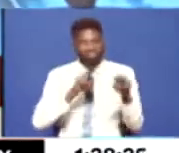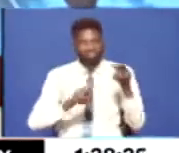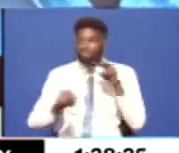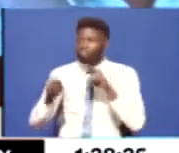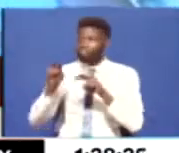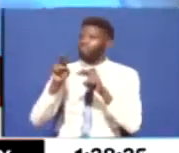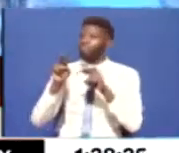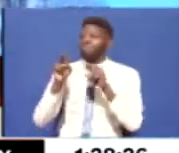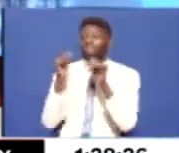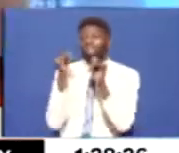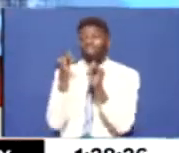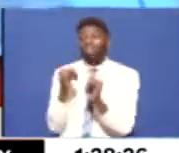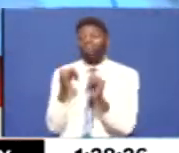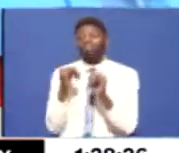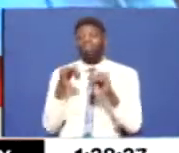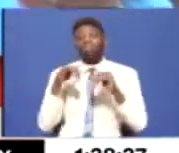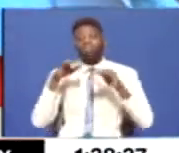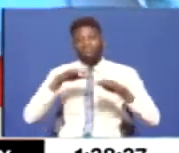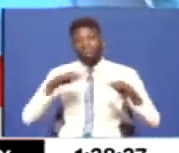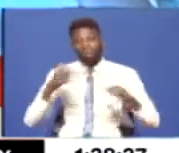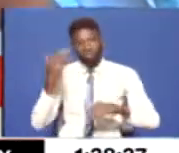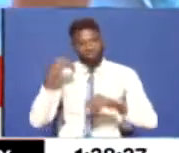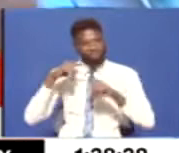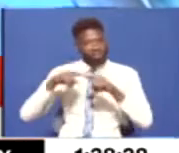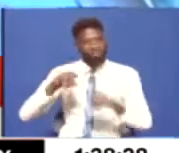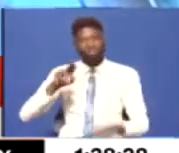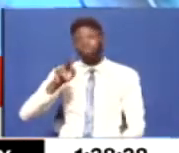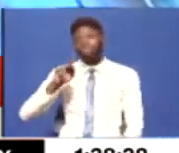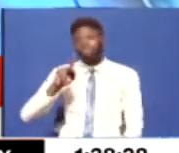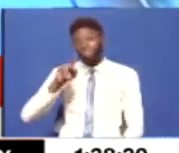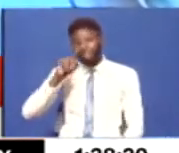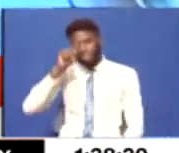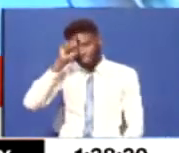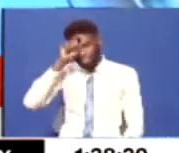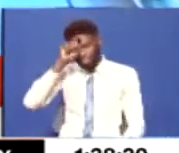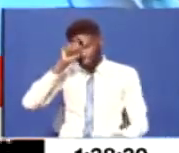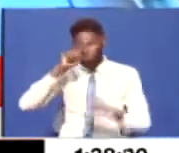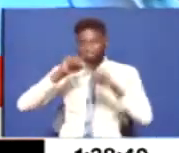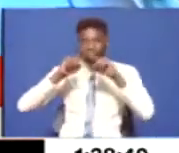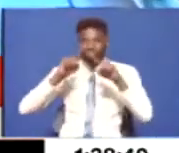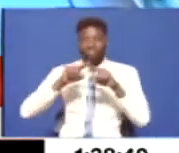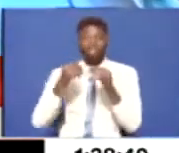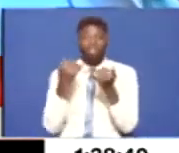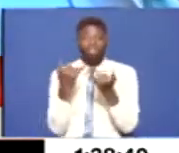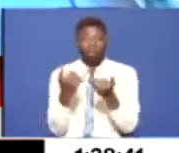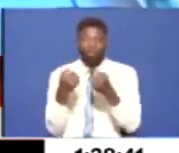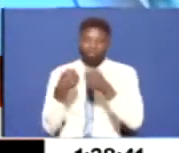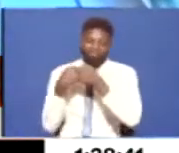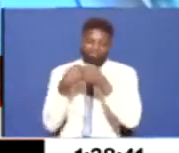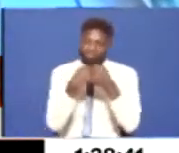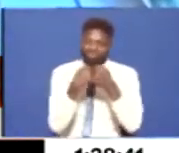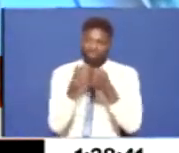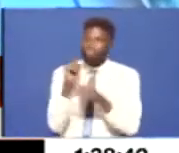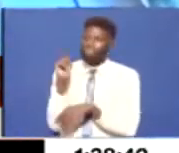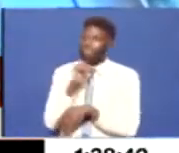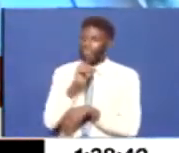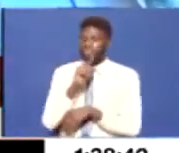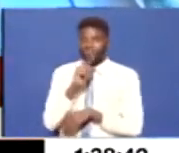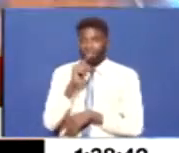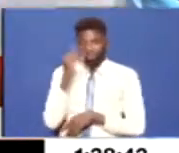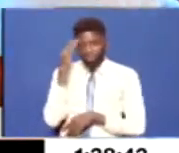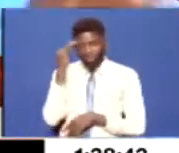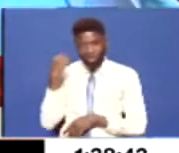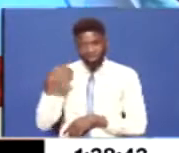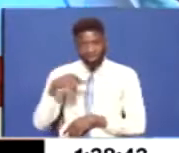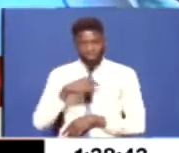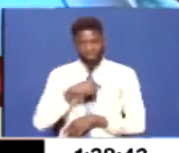that we used to rely on, like UK, Egypt, Pakistan and all those, are currently facing challenges. And that is why the market